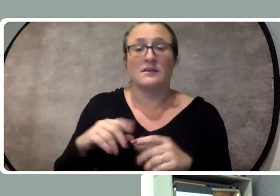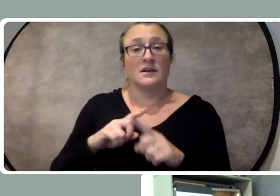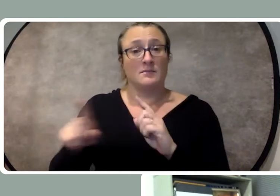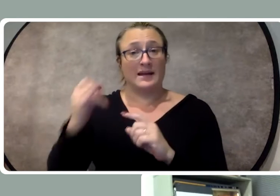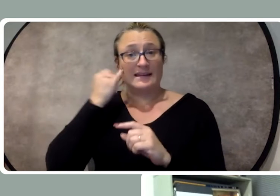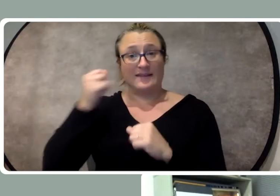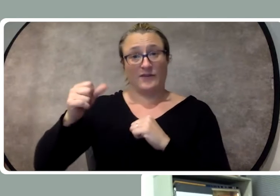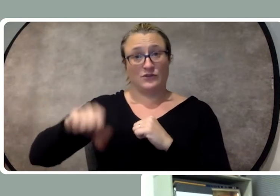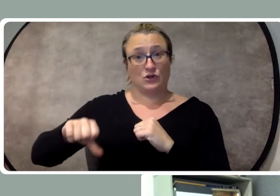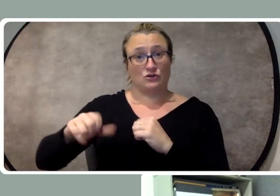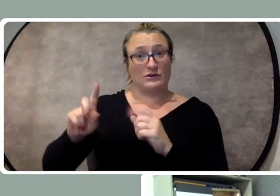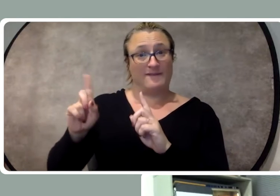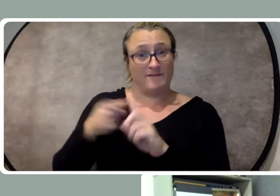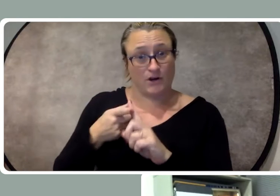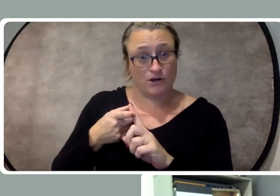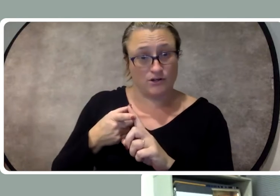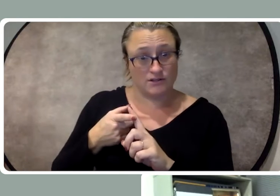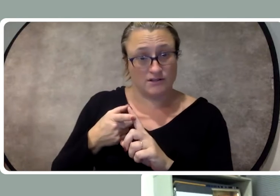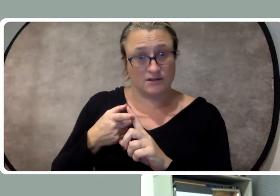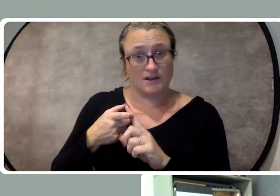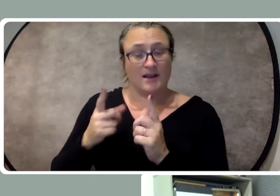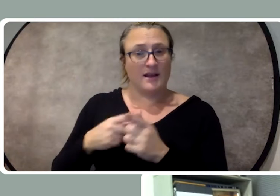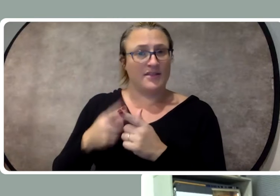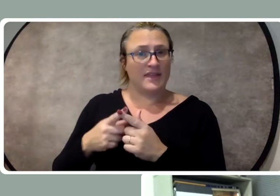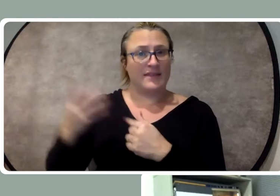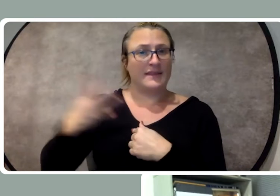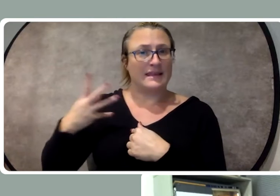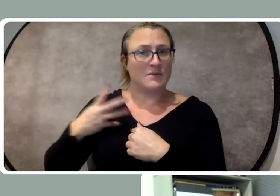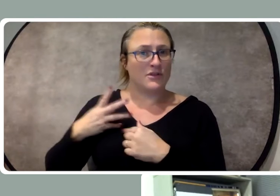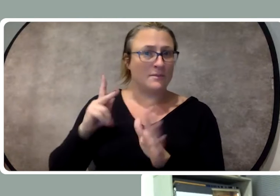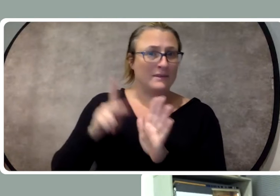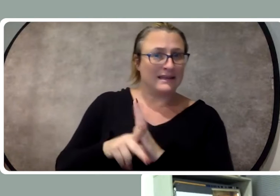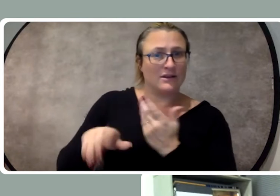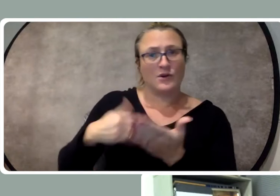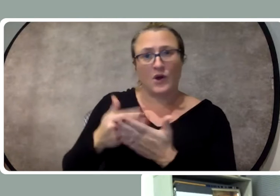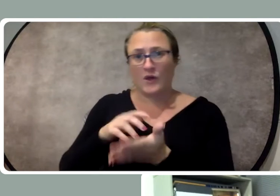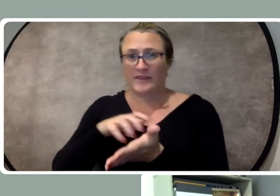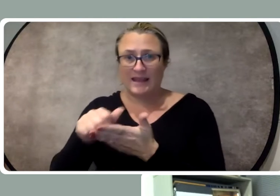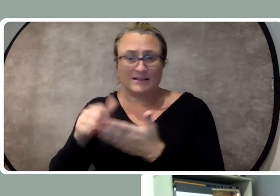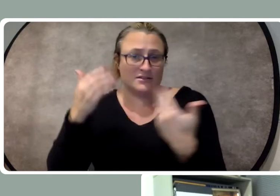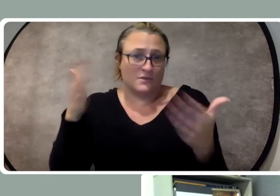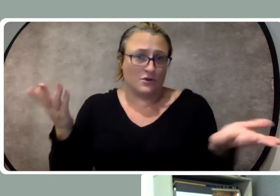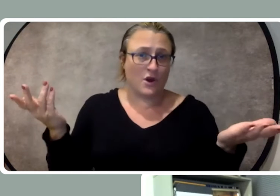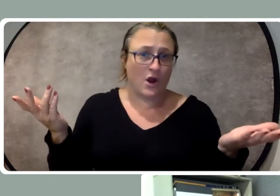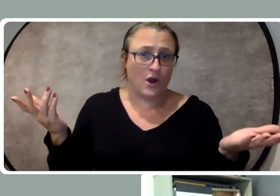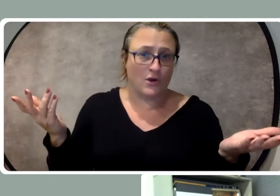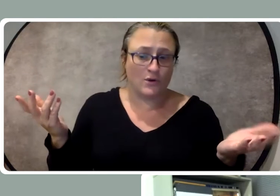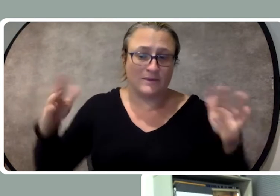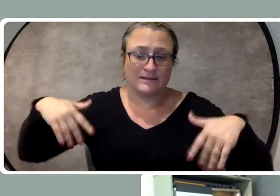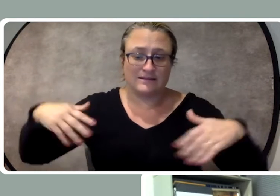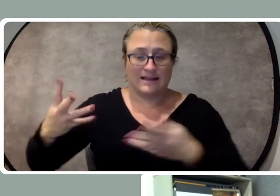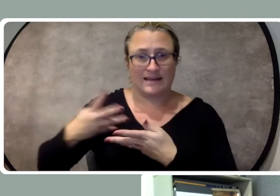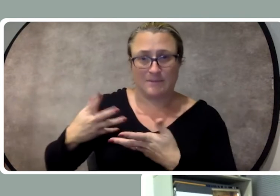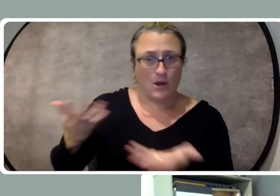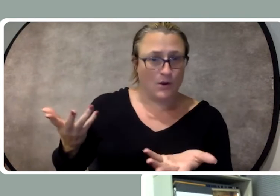first, then that information on if the chemotherapy would have killed all the cancer is not available. So it cannot really